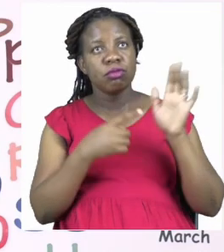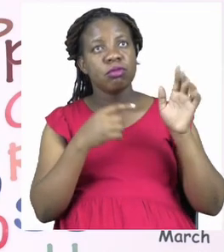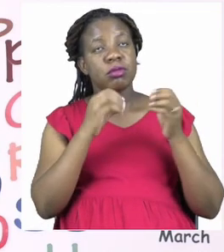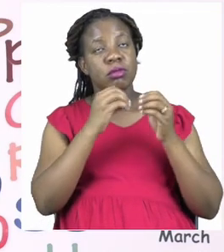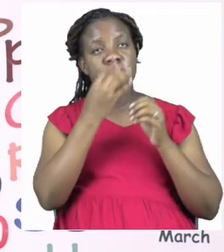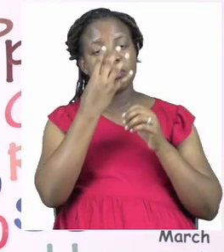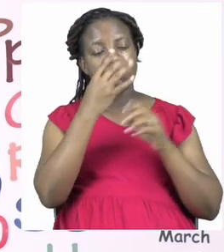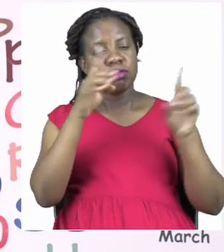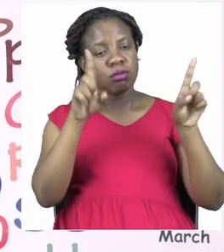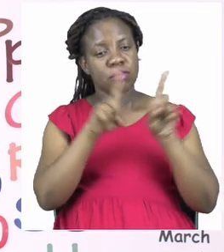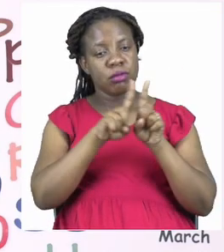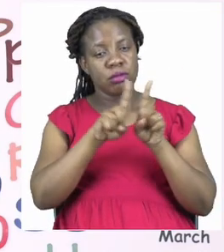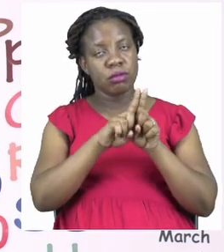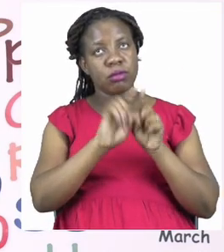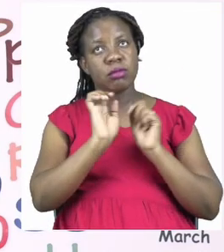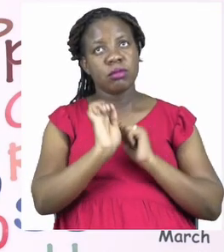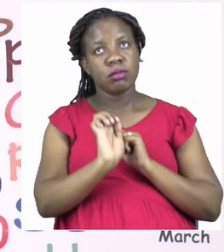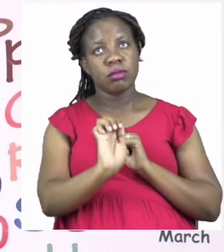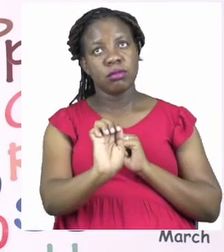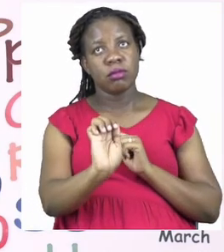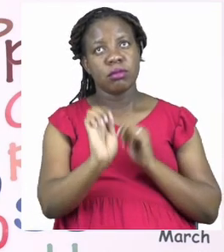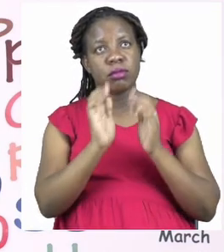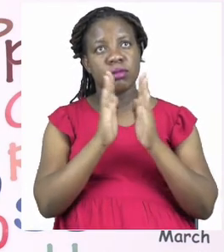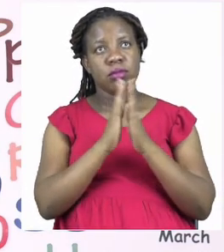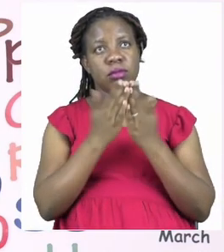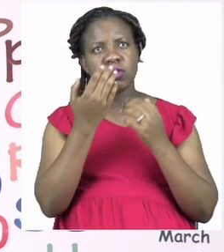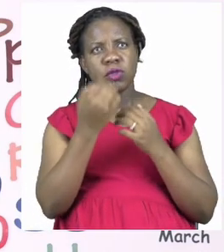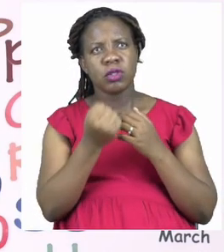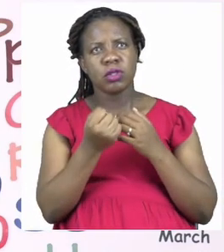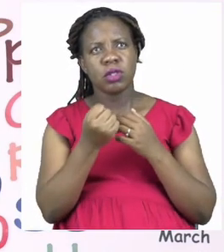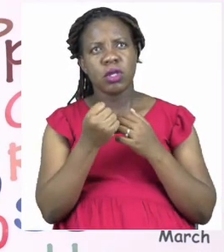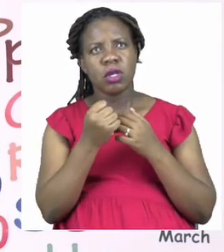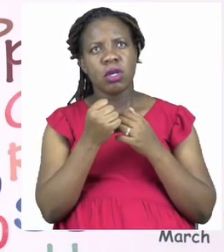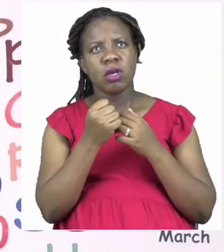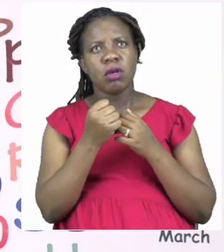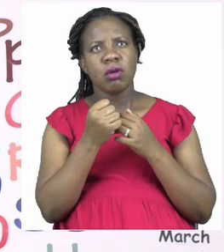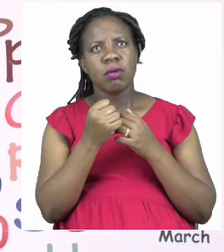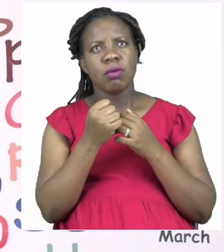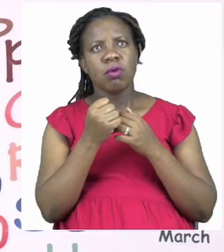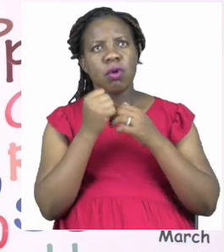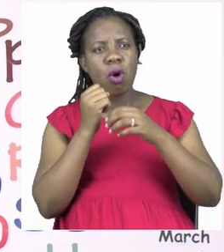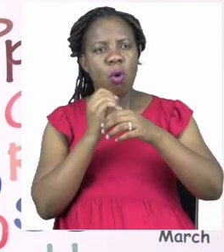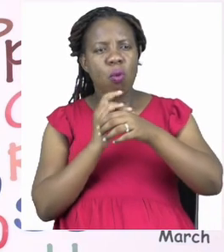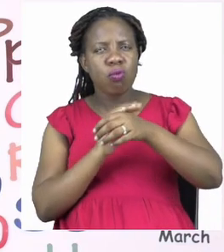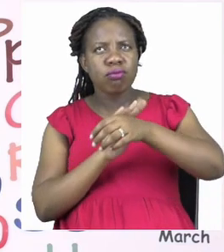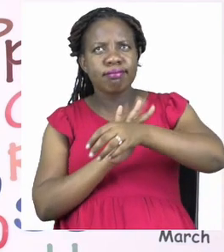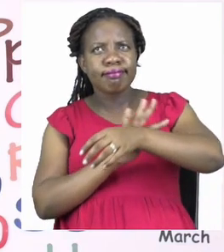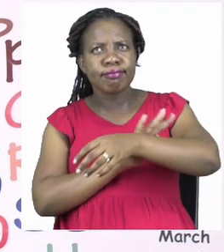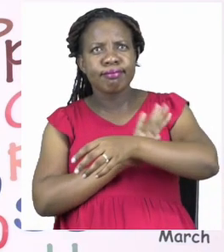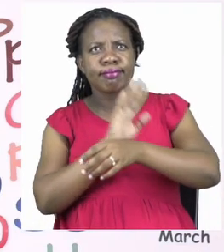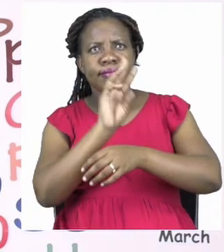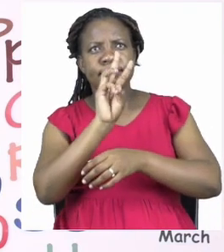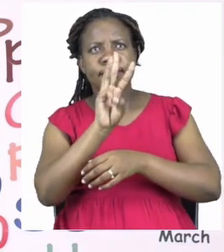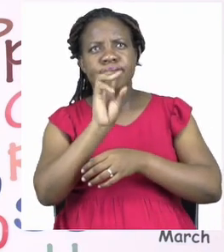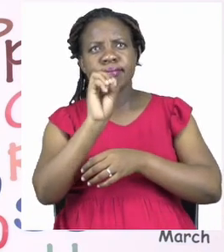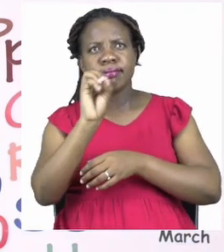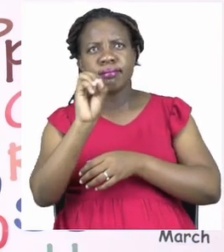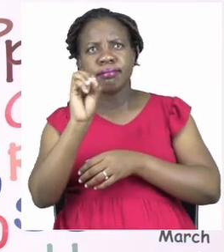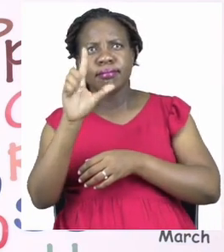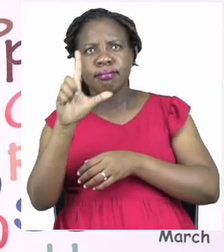have wool plus we plus get plus